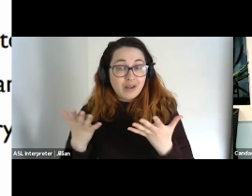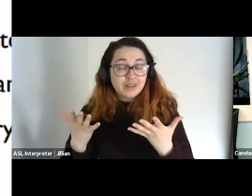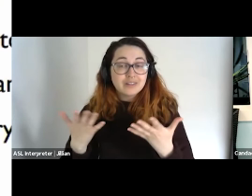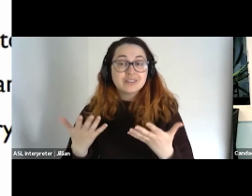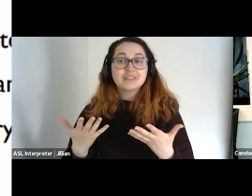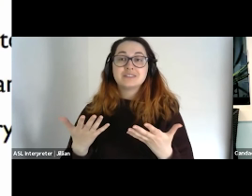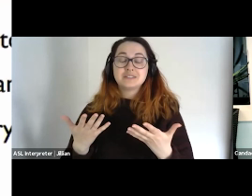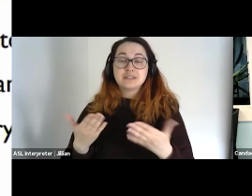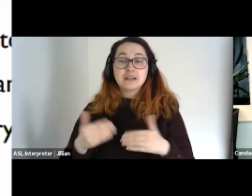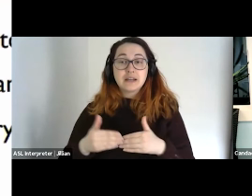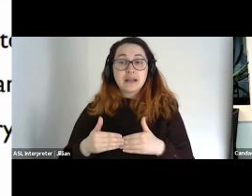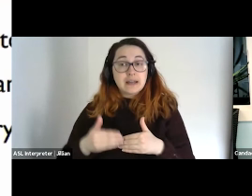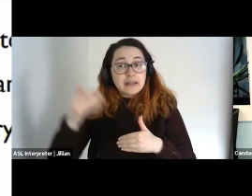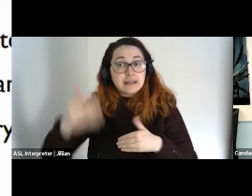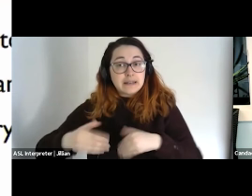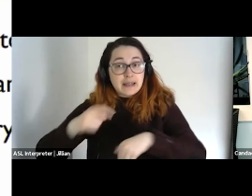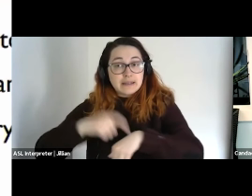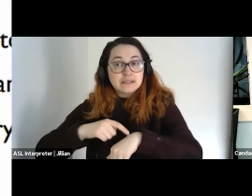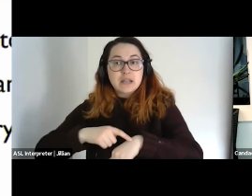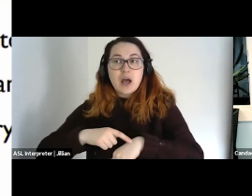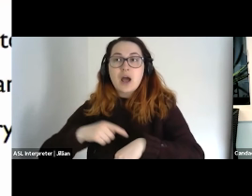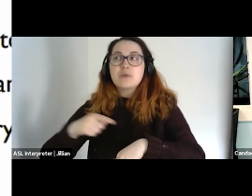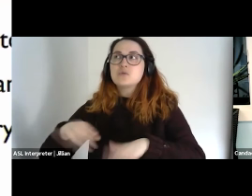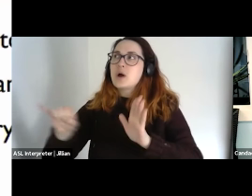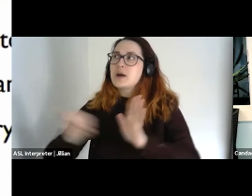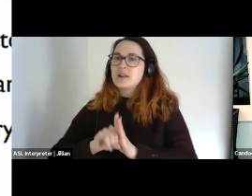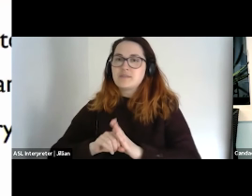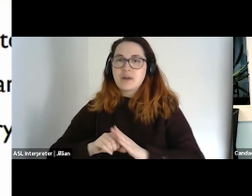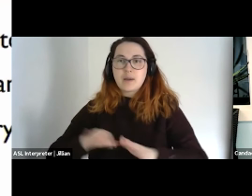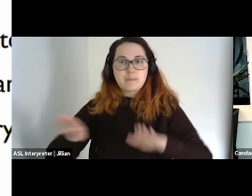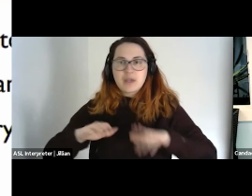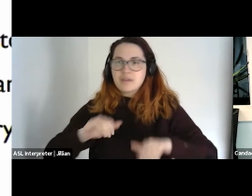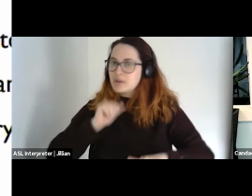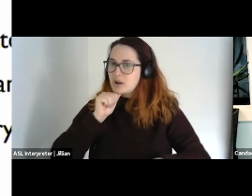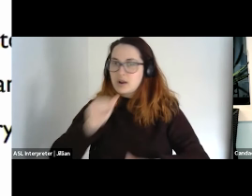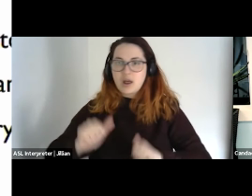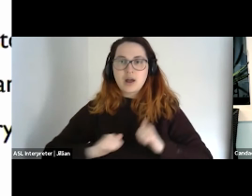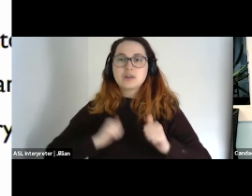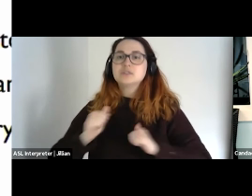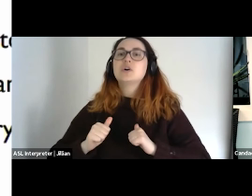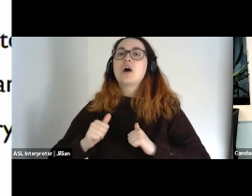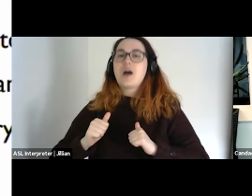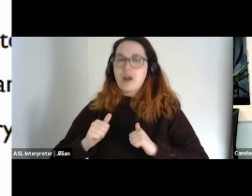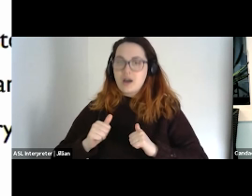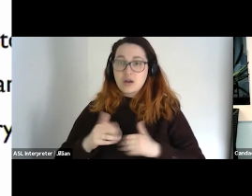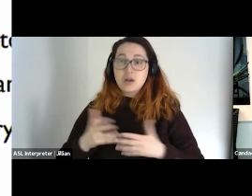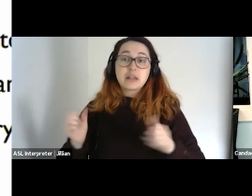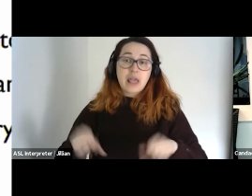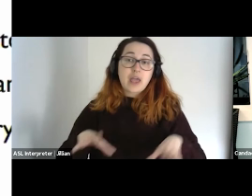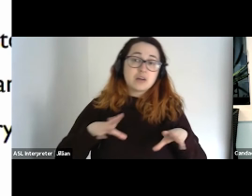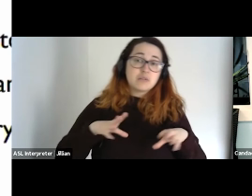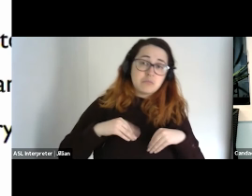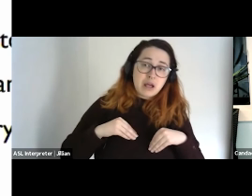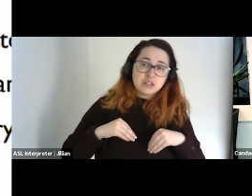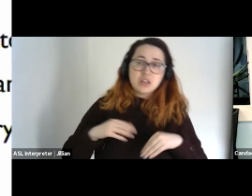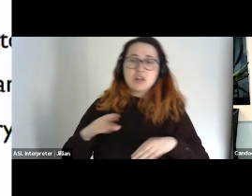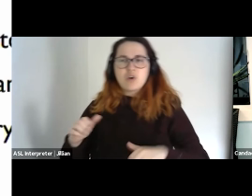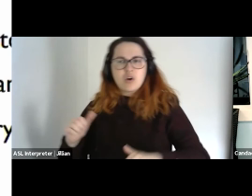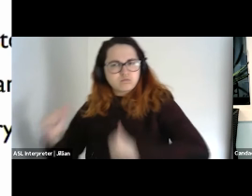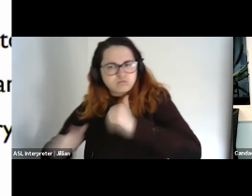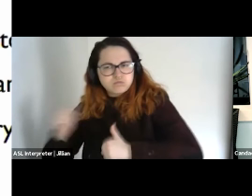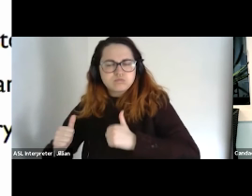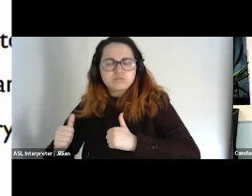next time you identify unassertive behavior, whether that is aggressive or passive or even passive aggressive behavior,